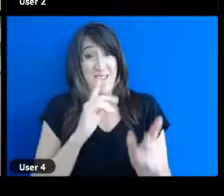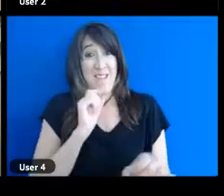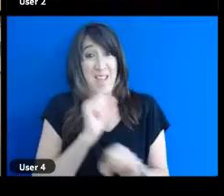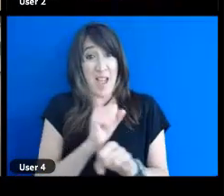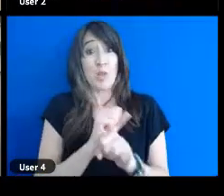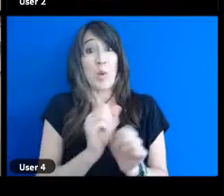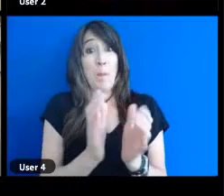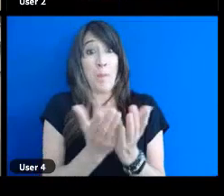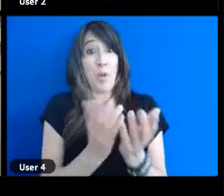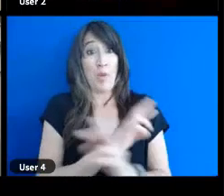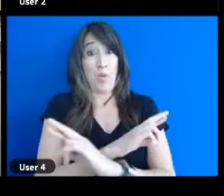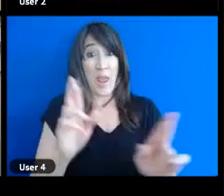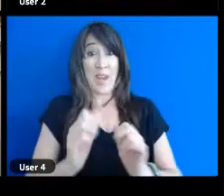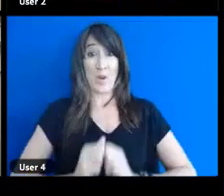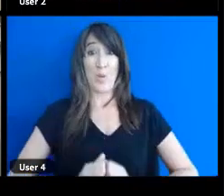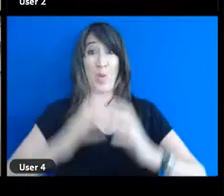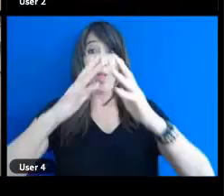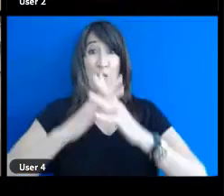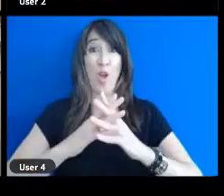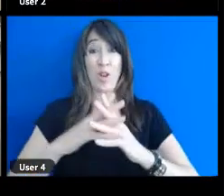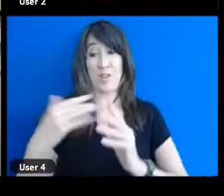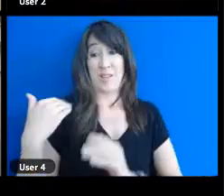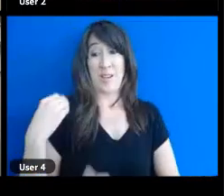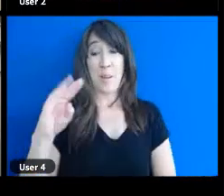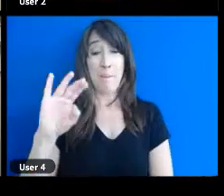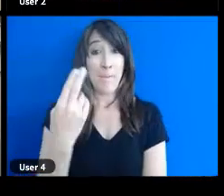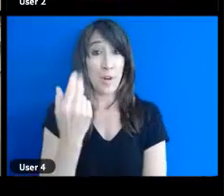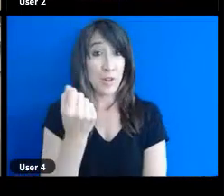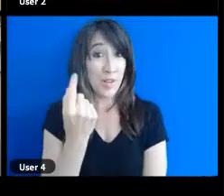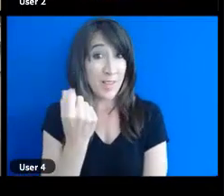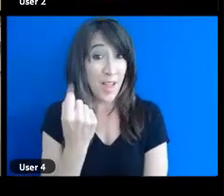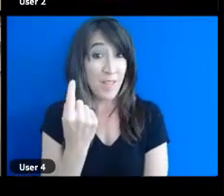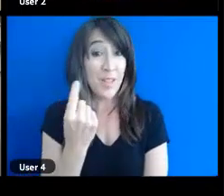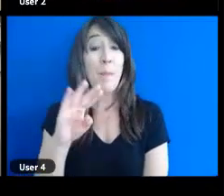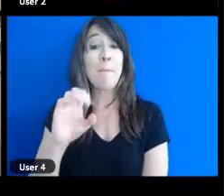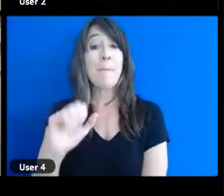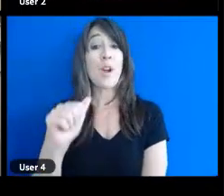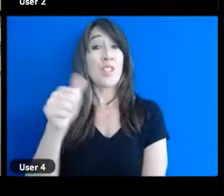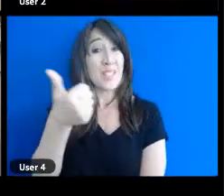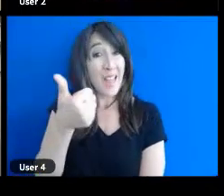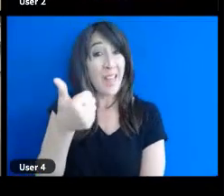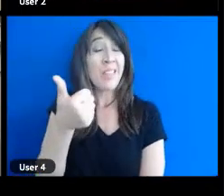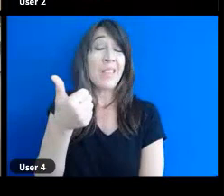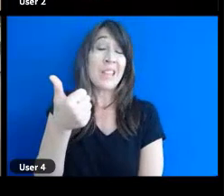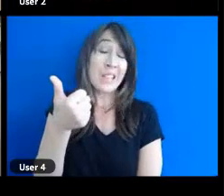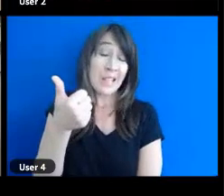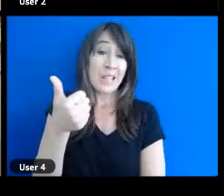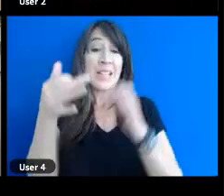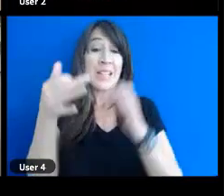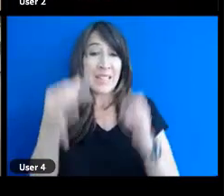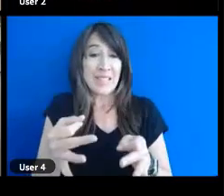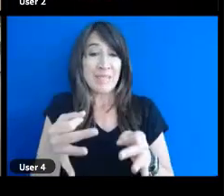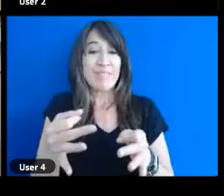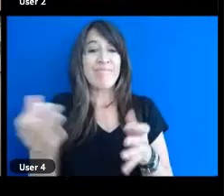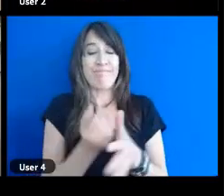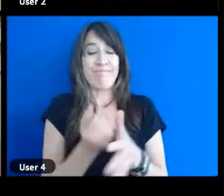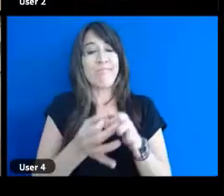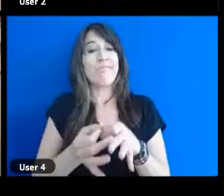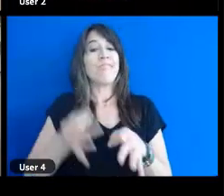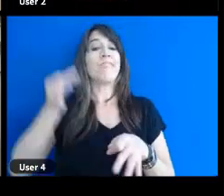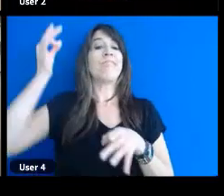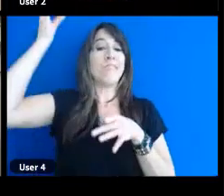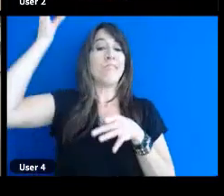copy formal launch of the guide was produced. We were set to launch on March 11th. And on March 10th,